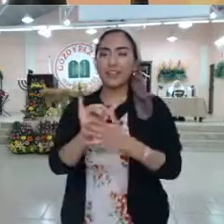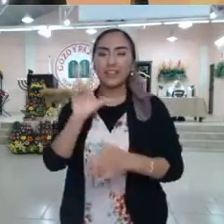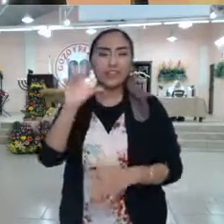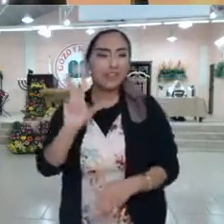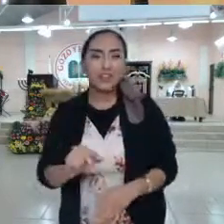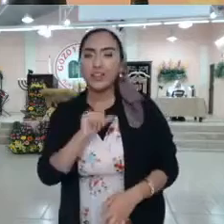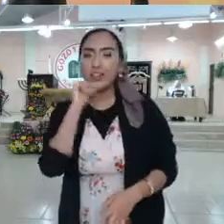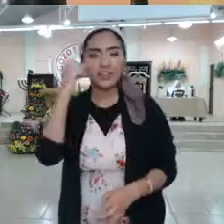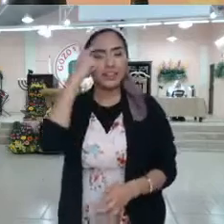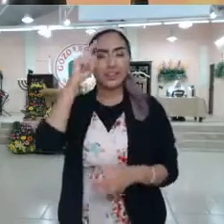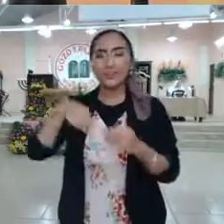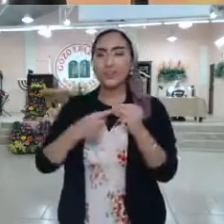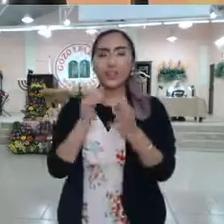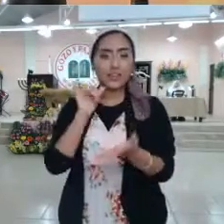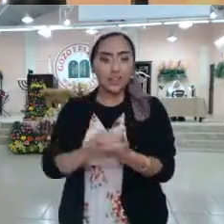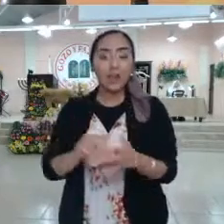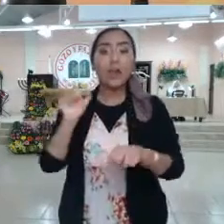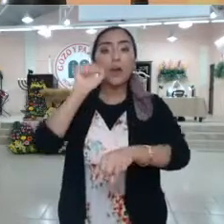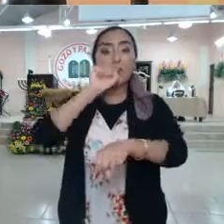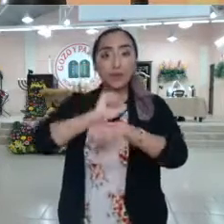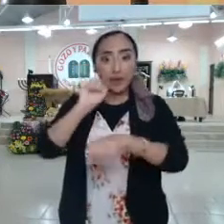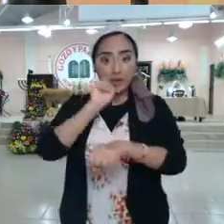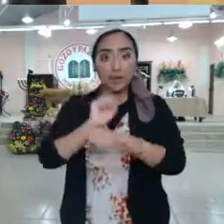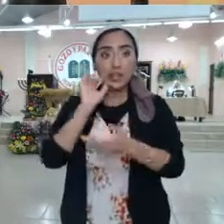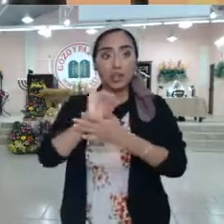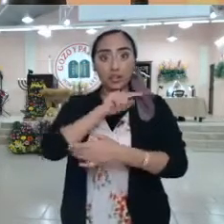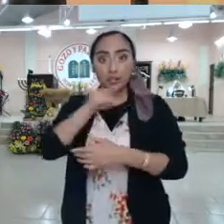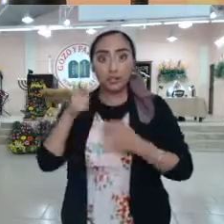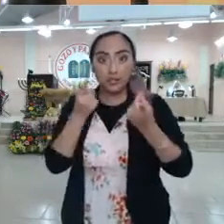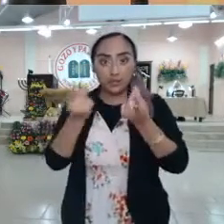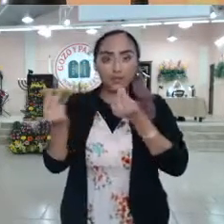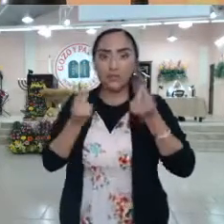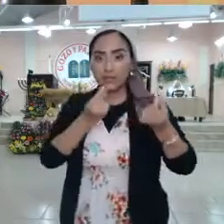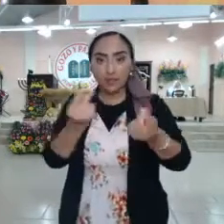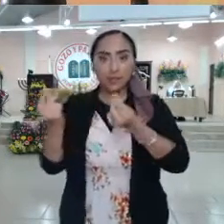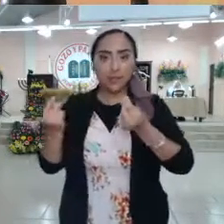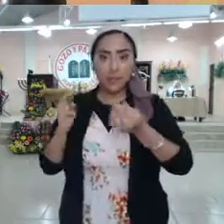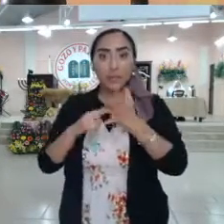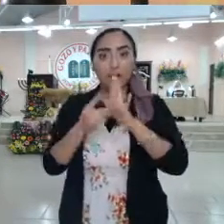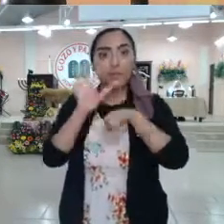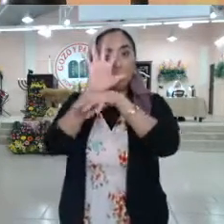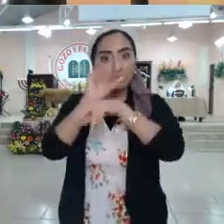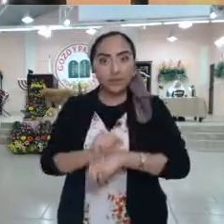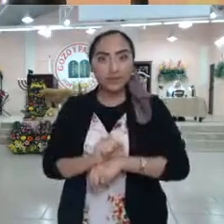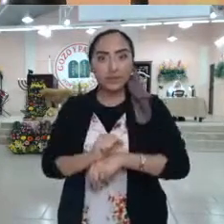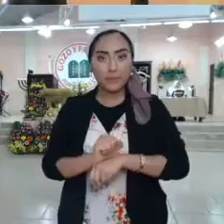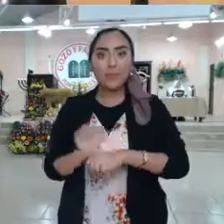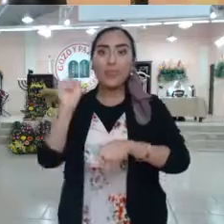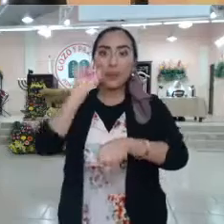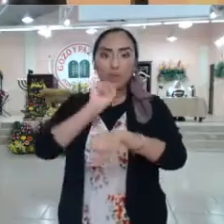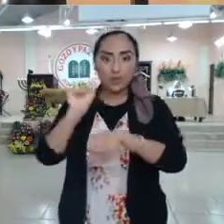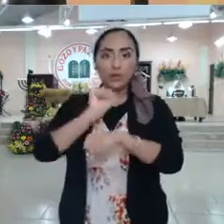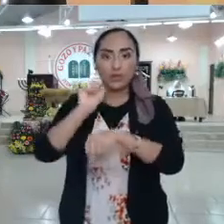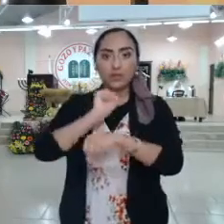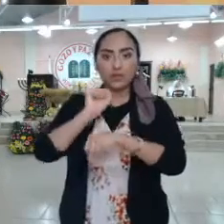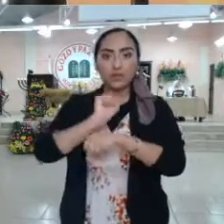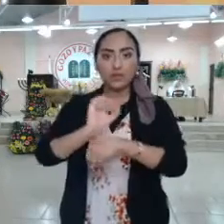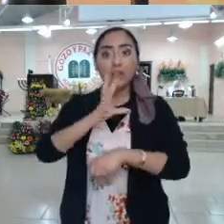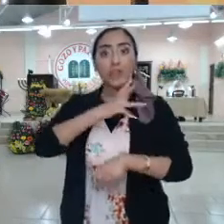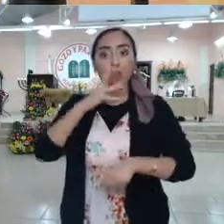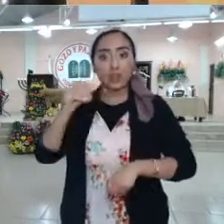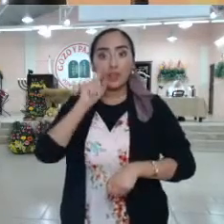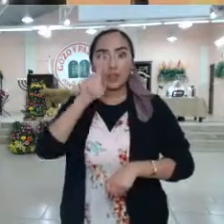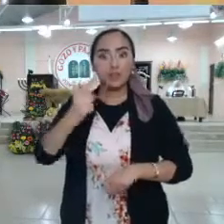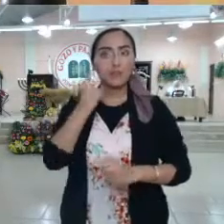No, don't think about that. The works that you did are talents that were